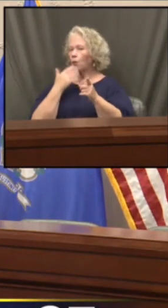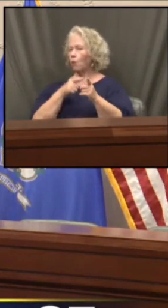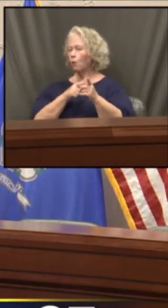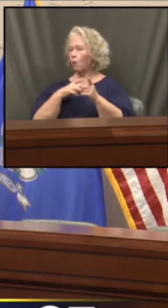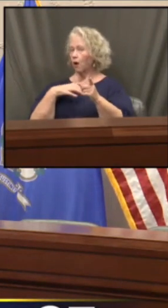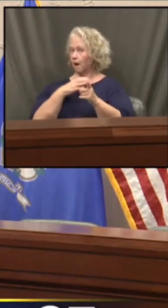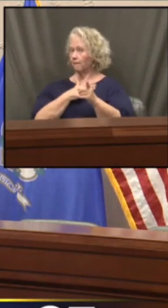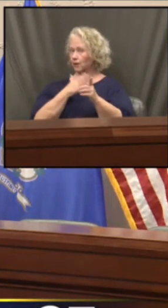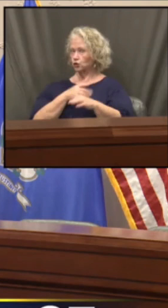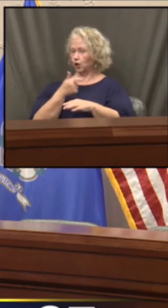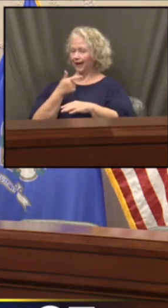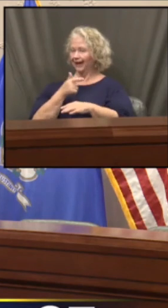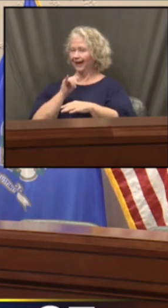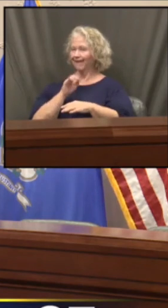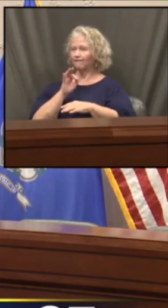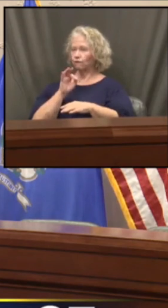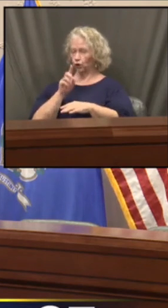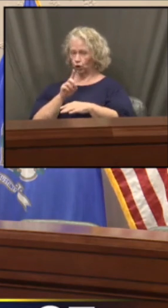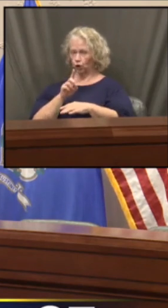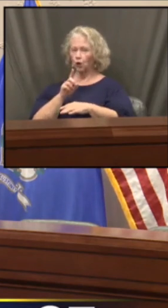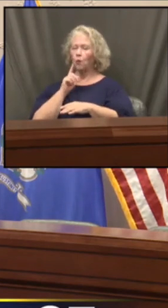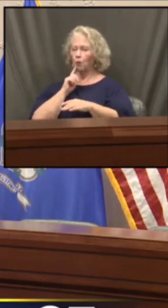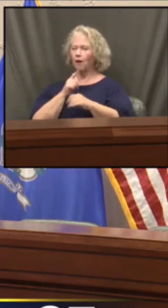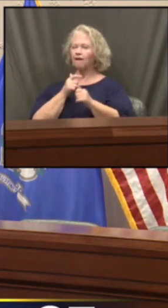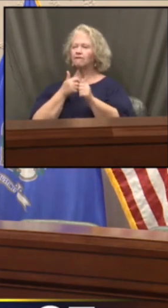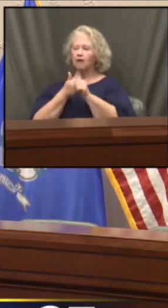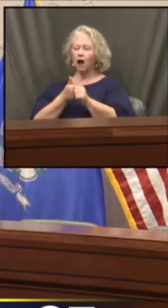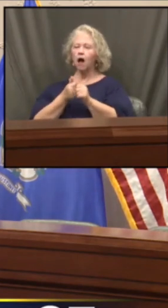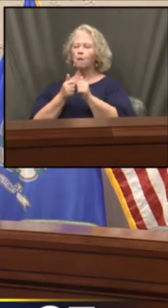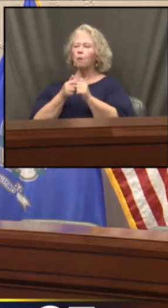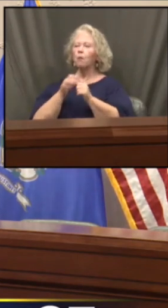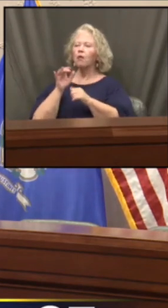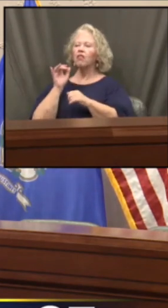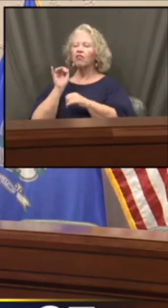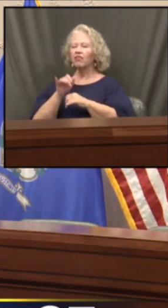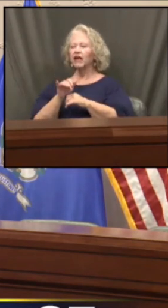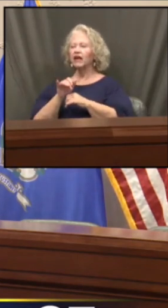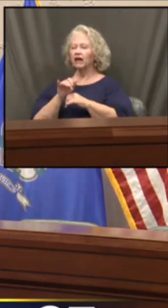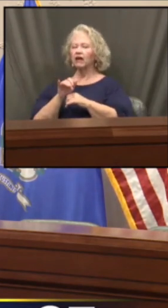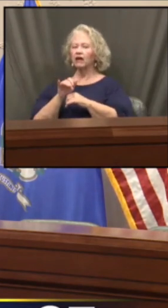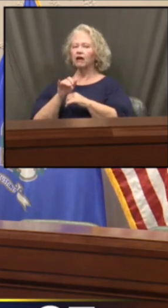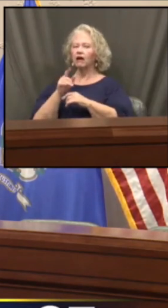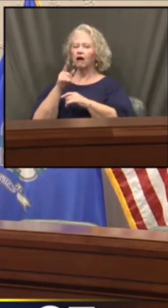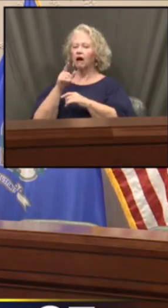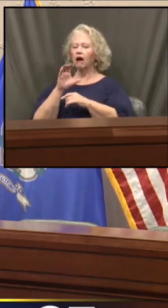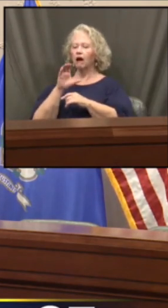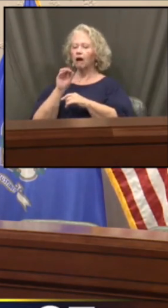will be following up with the Comptroller's office on that matter directly.